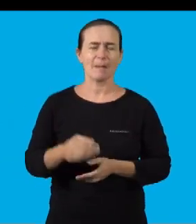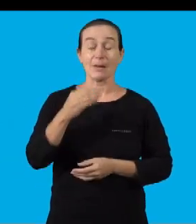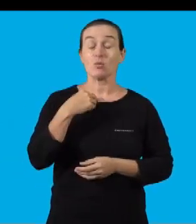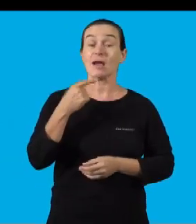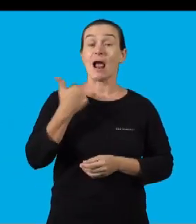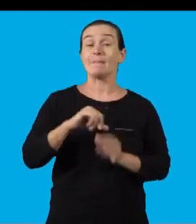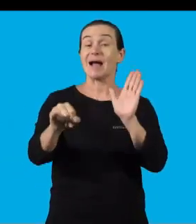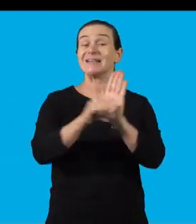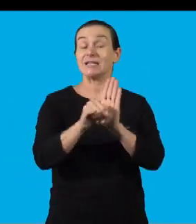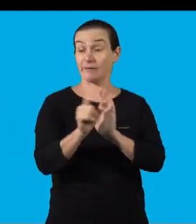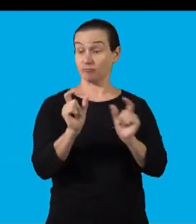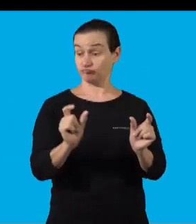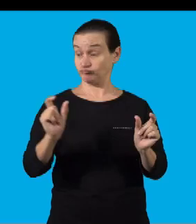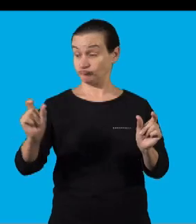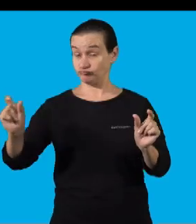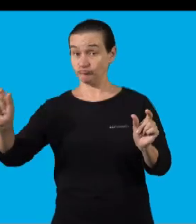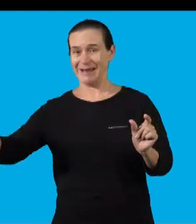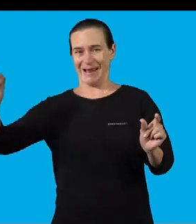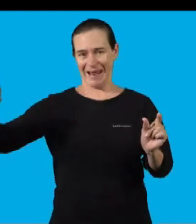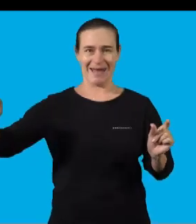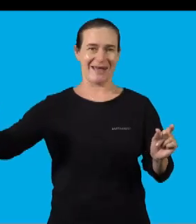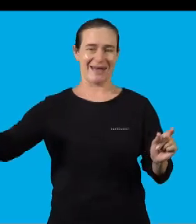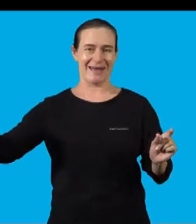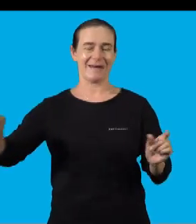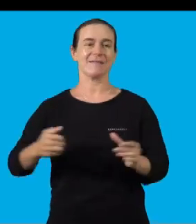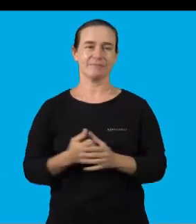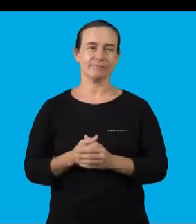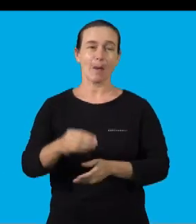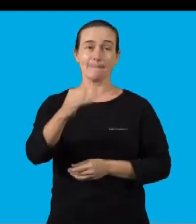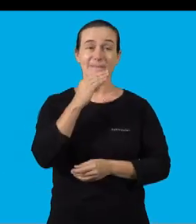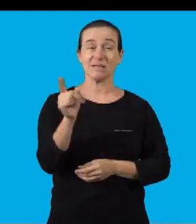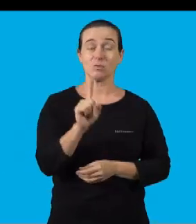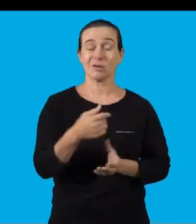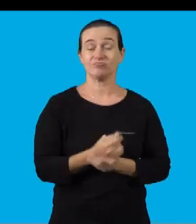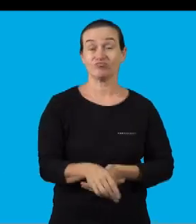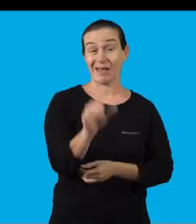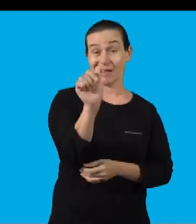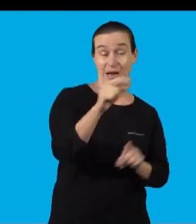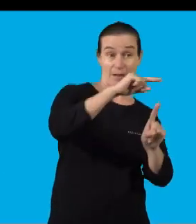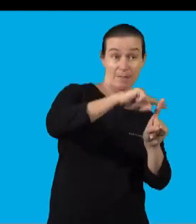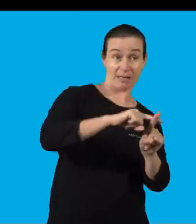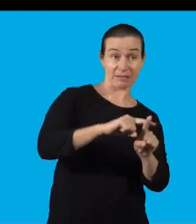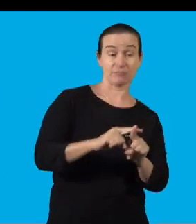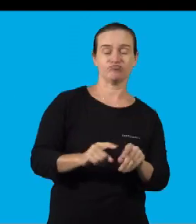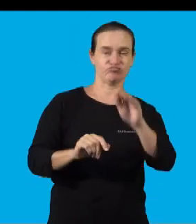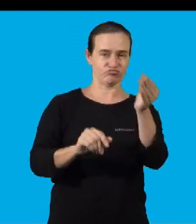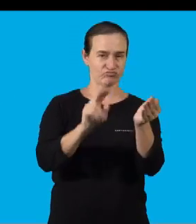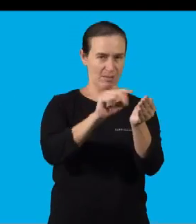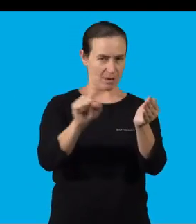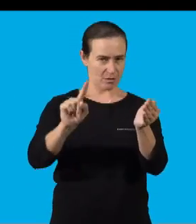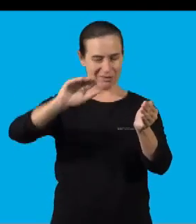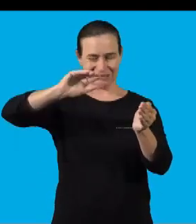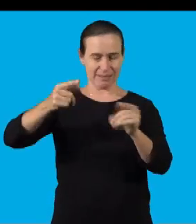nth term, so we are working with Tn. So you will see that that is a plus n minus 1, and